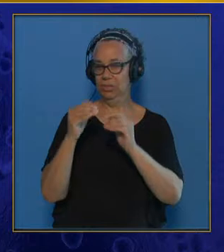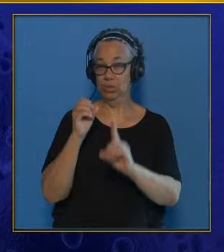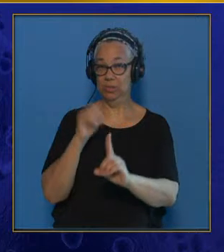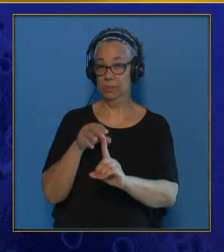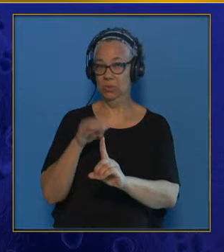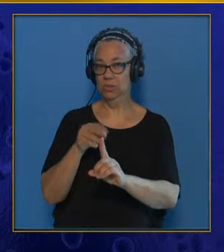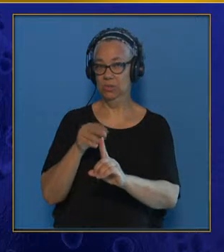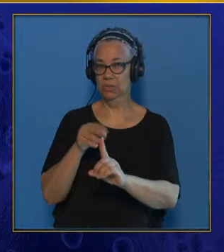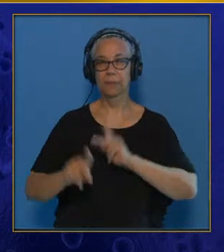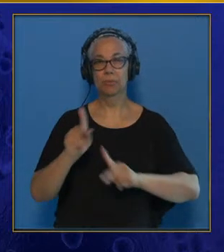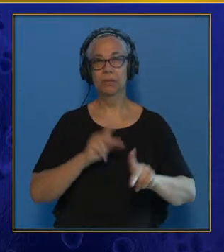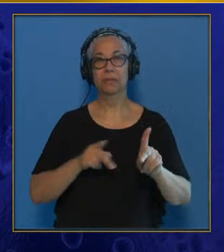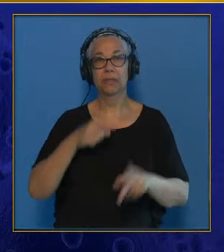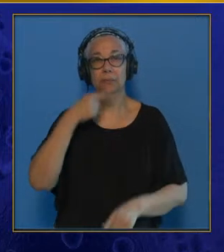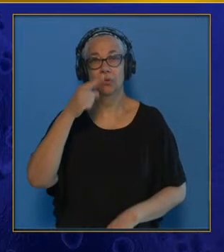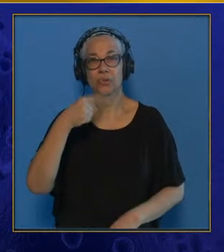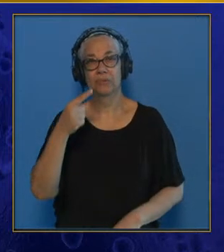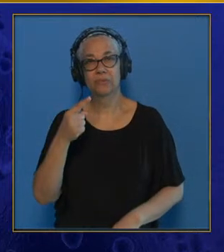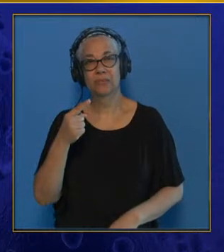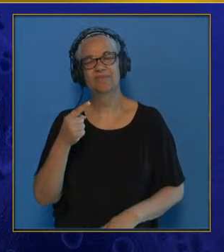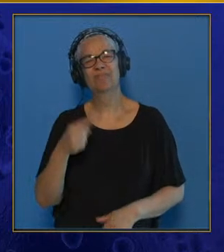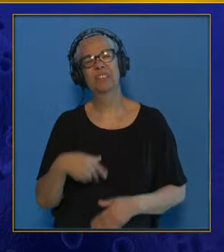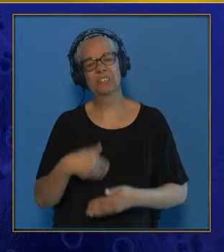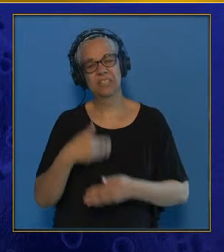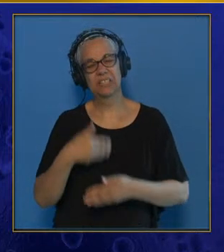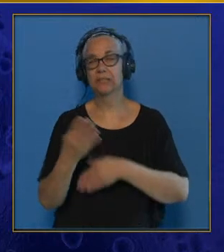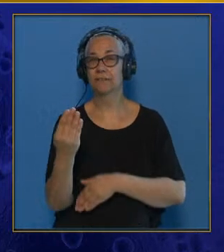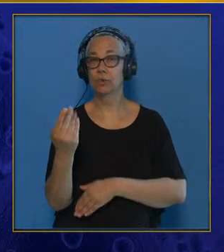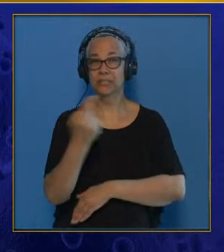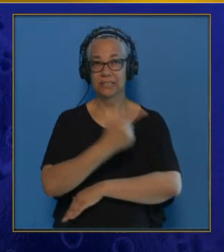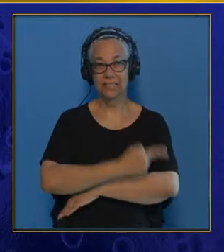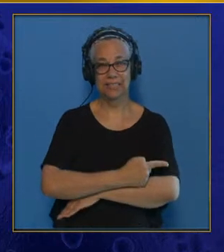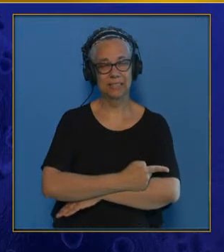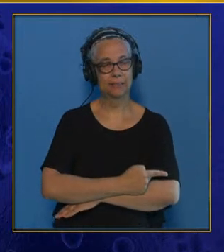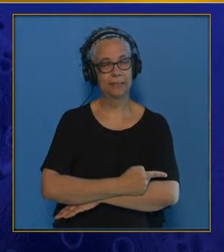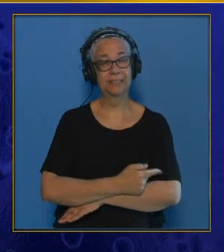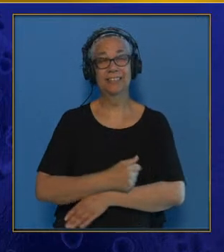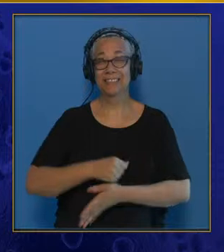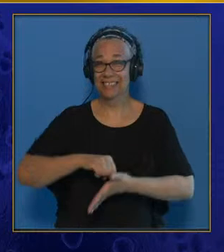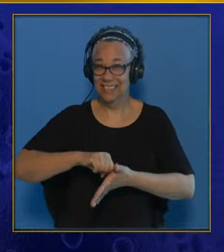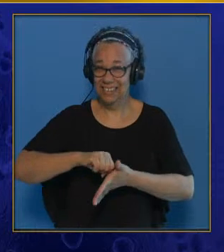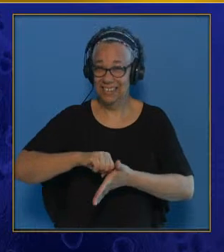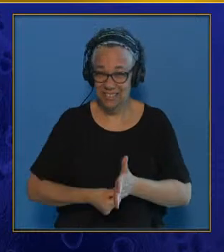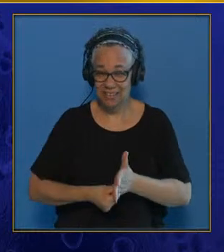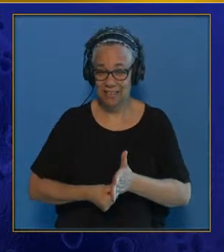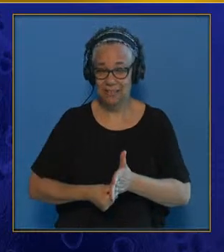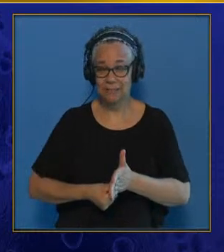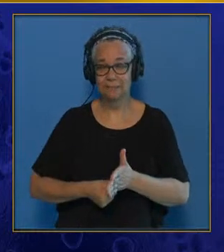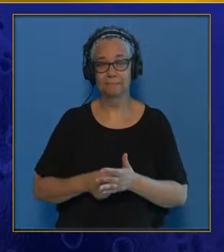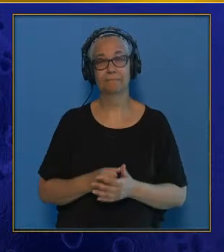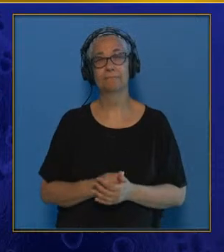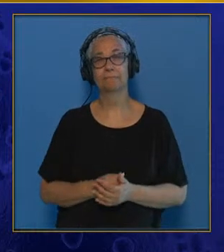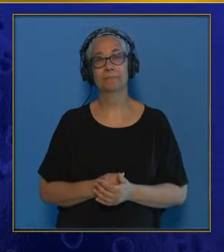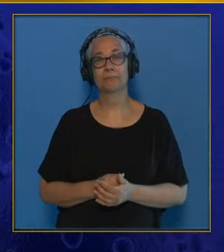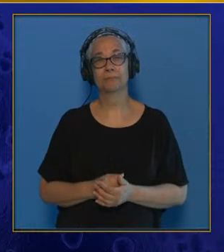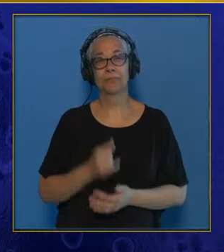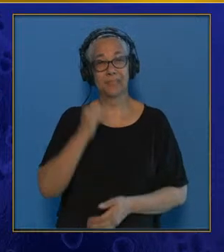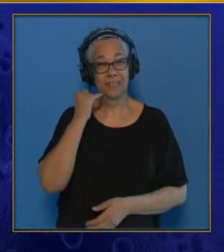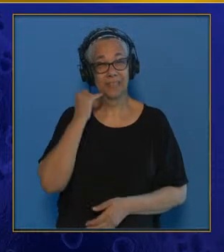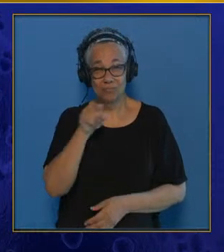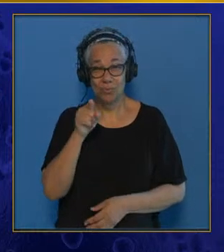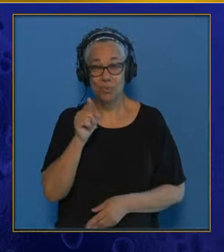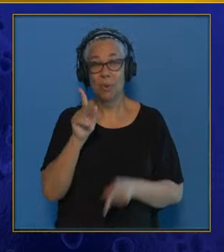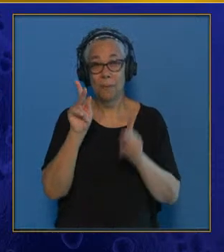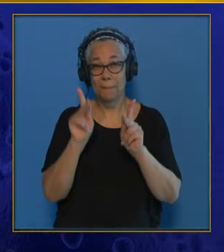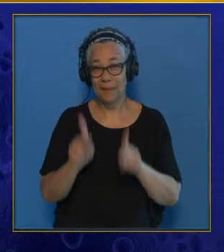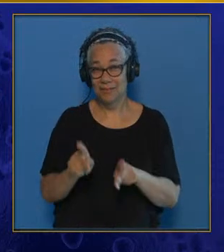much as possible during the next 14 days. I want to stress this last point. If you are a passenger arriving